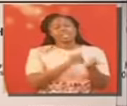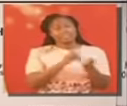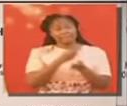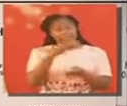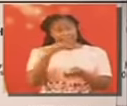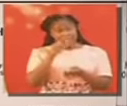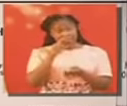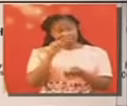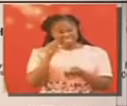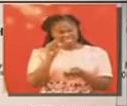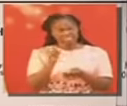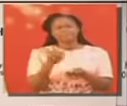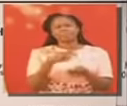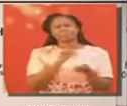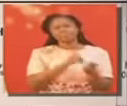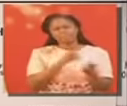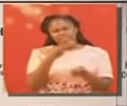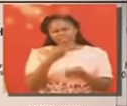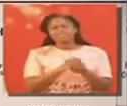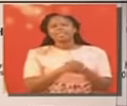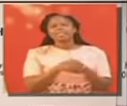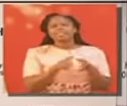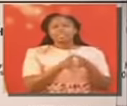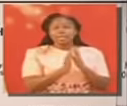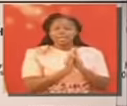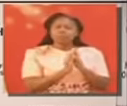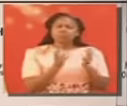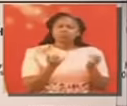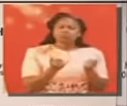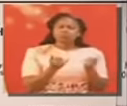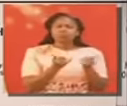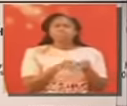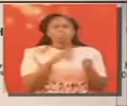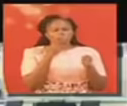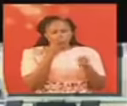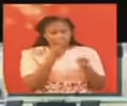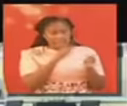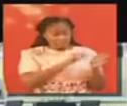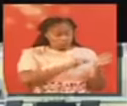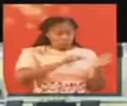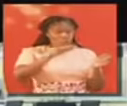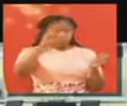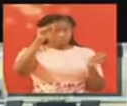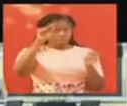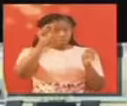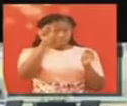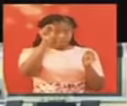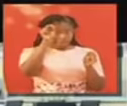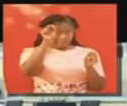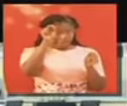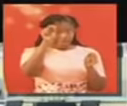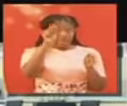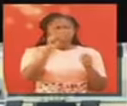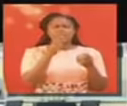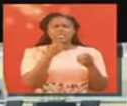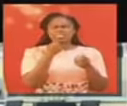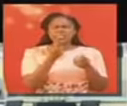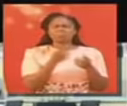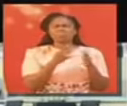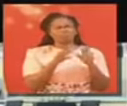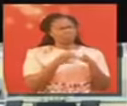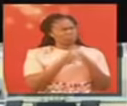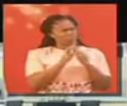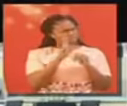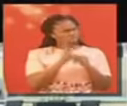the apex of the trend line in the epicurve be attributed to any public event? And